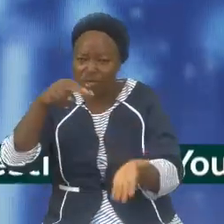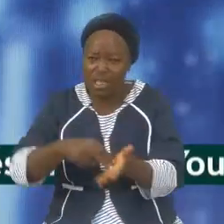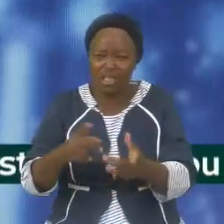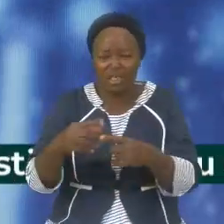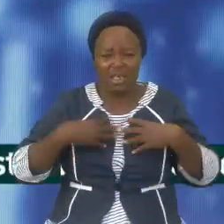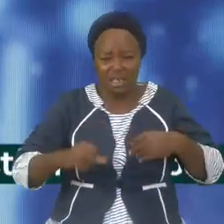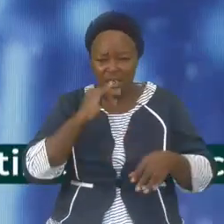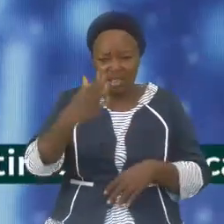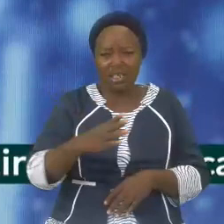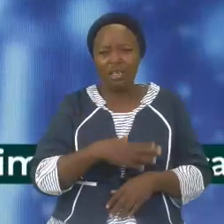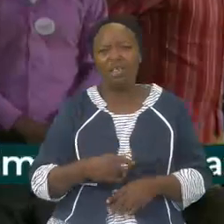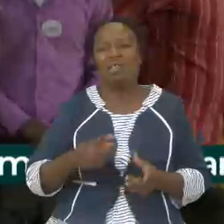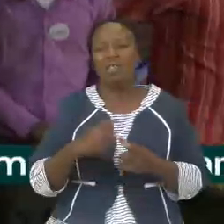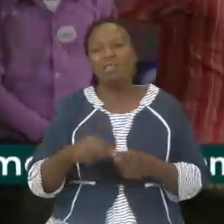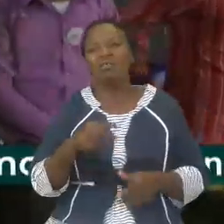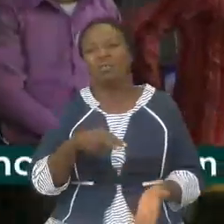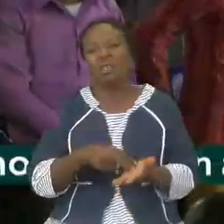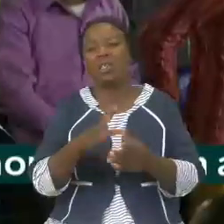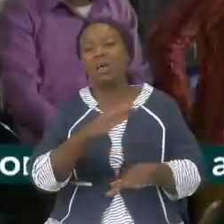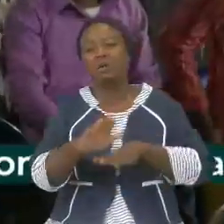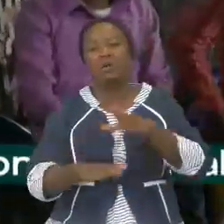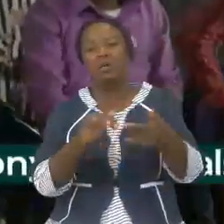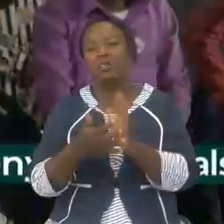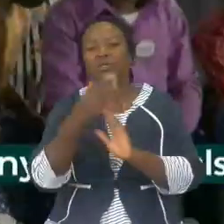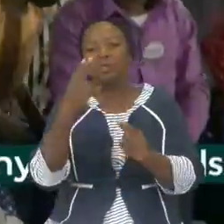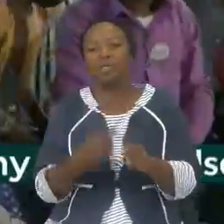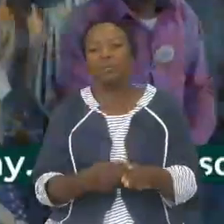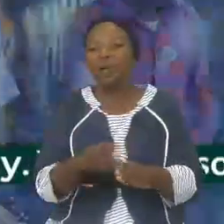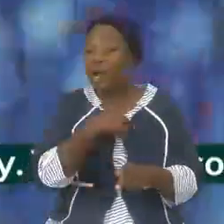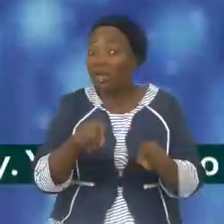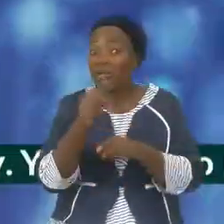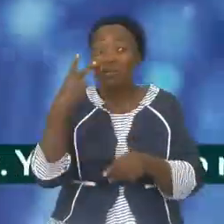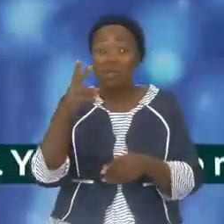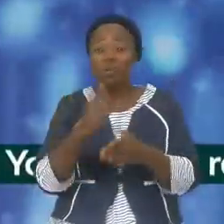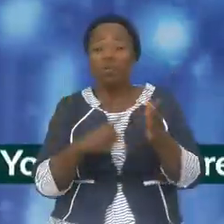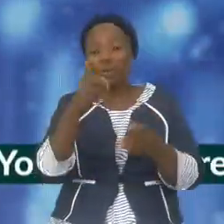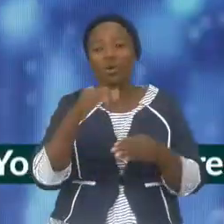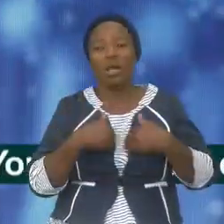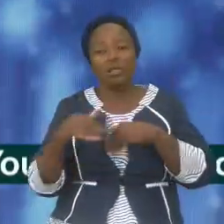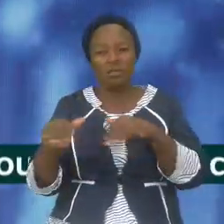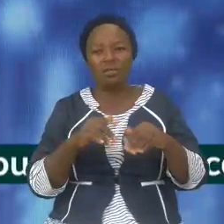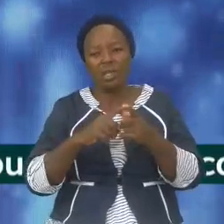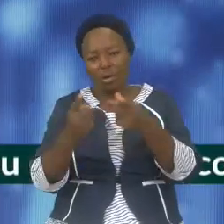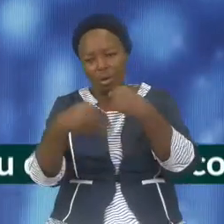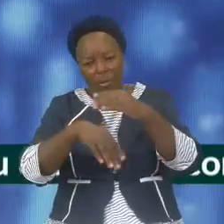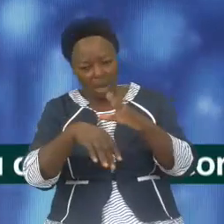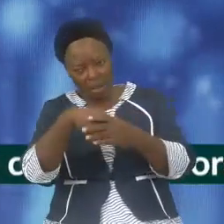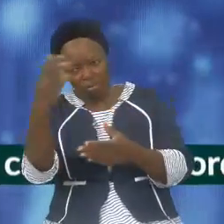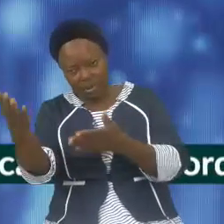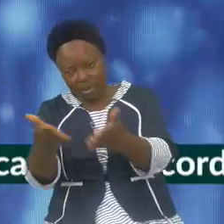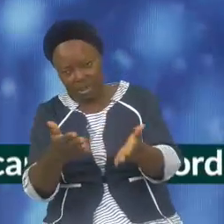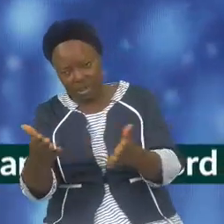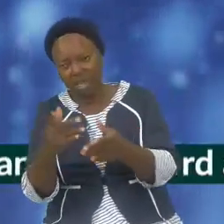up, you rise up and walk. Amen. And as you see what God has done, you come out here and